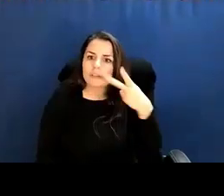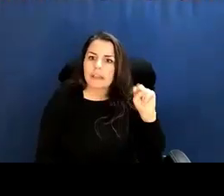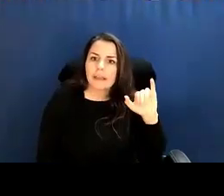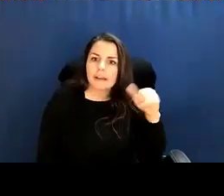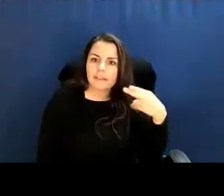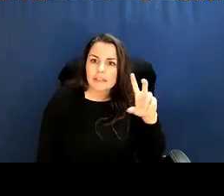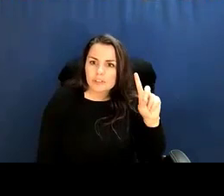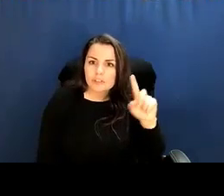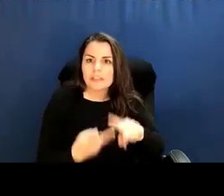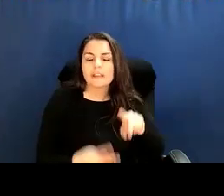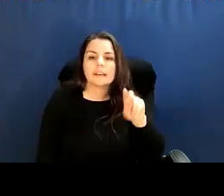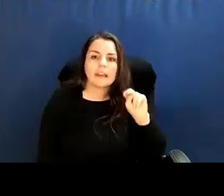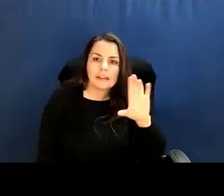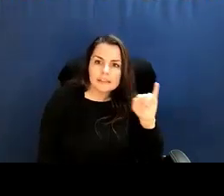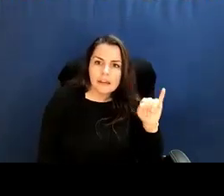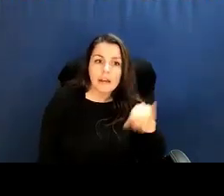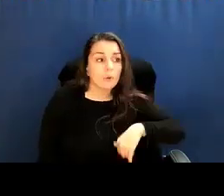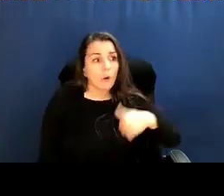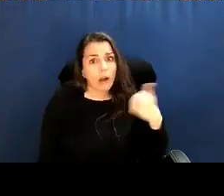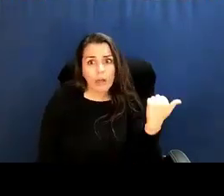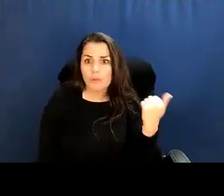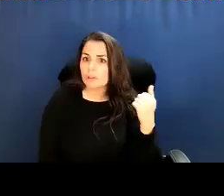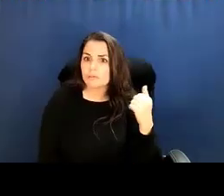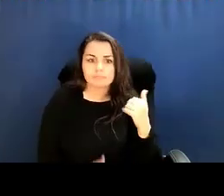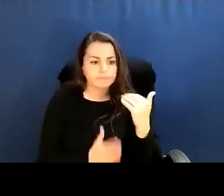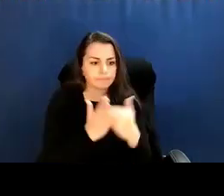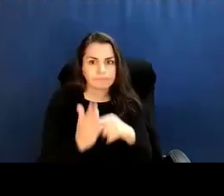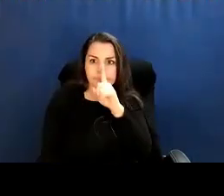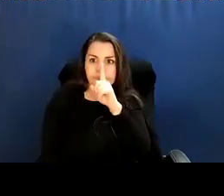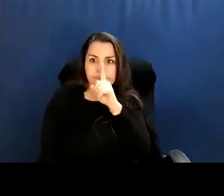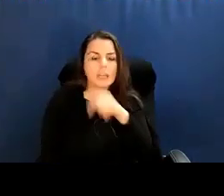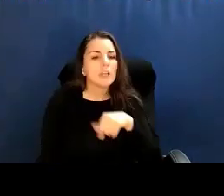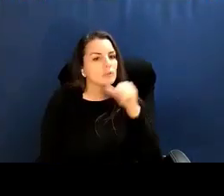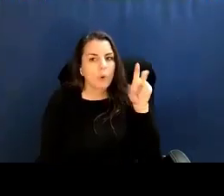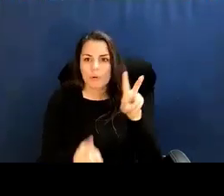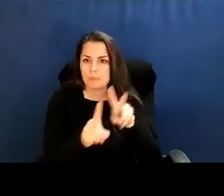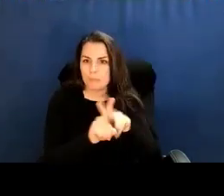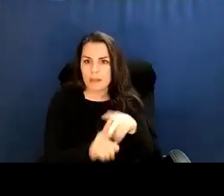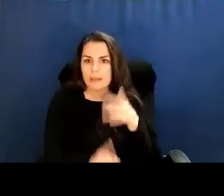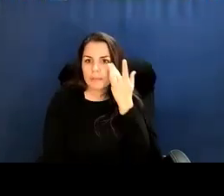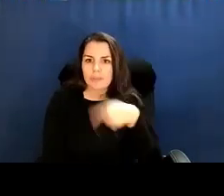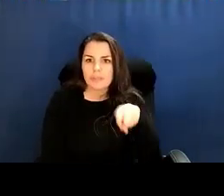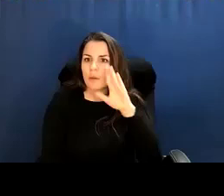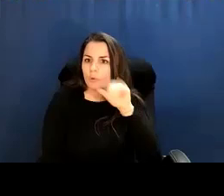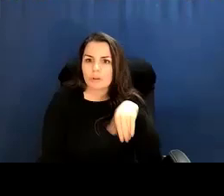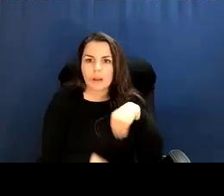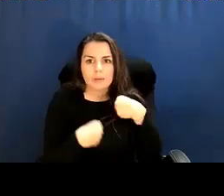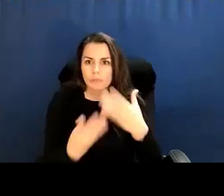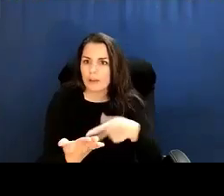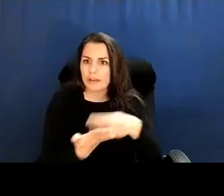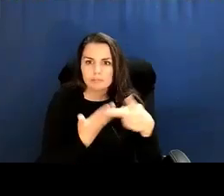other institute listed here, you should not be applying to them because they won't provide any money through that program.